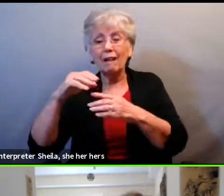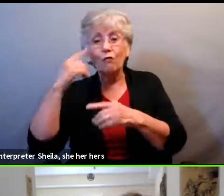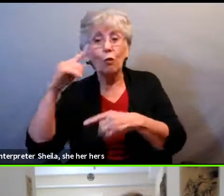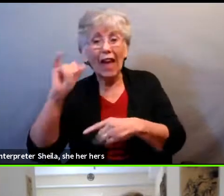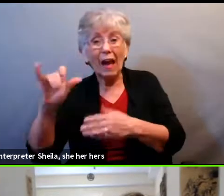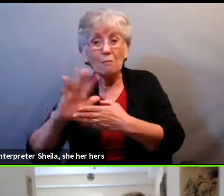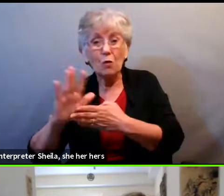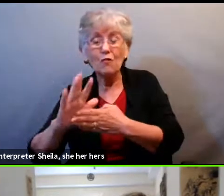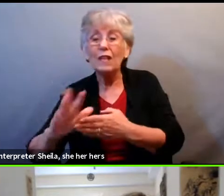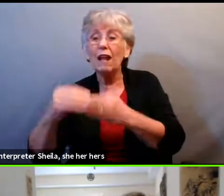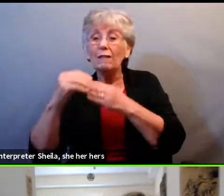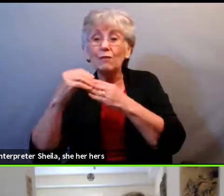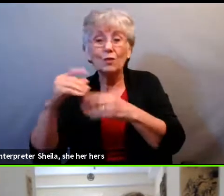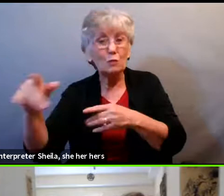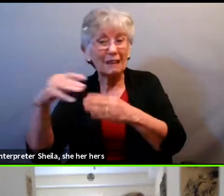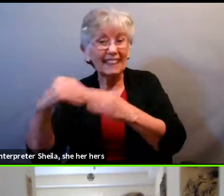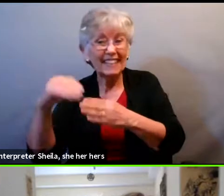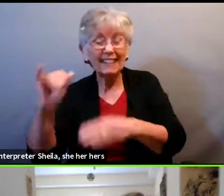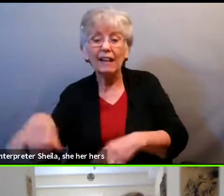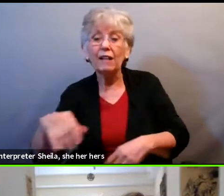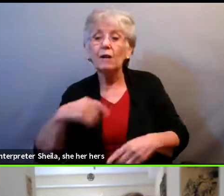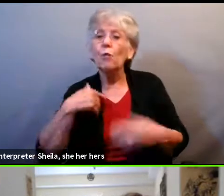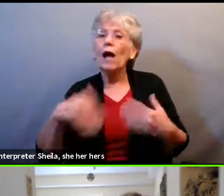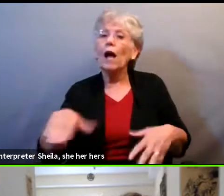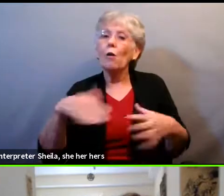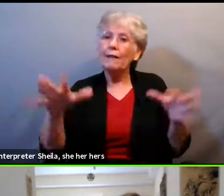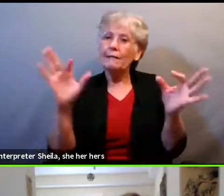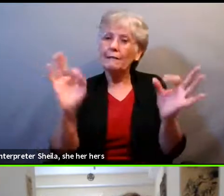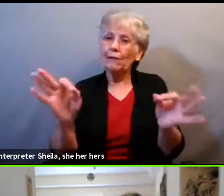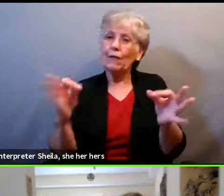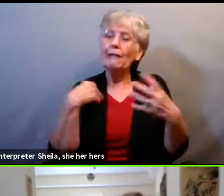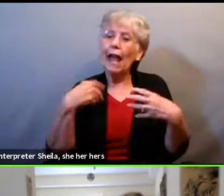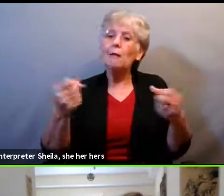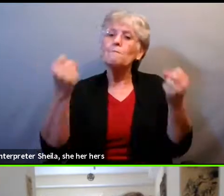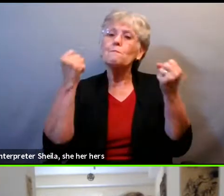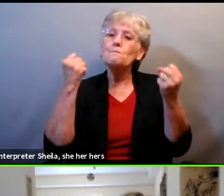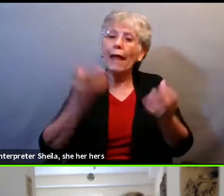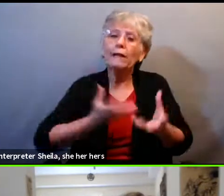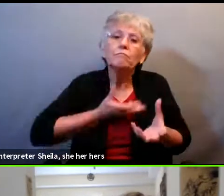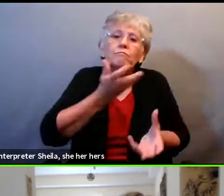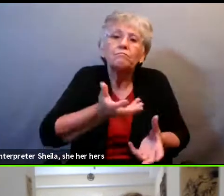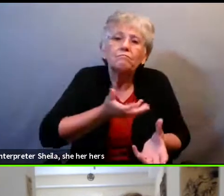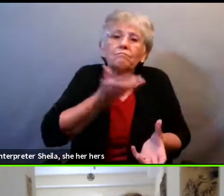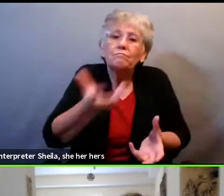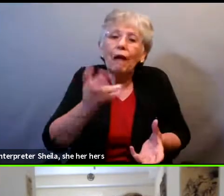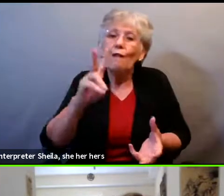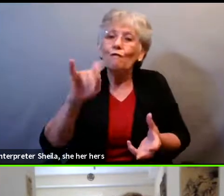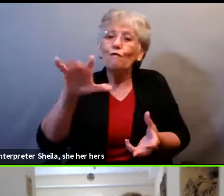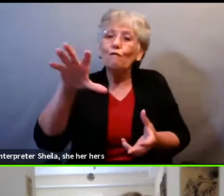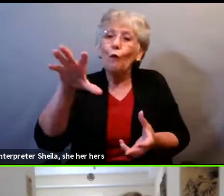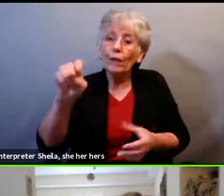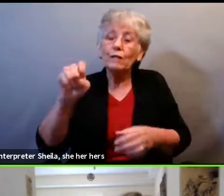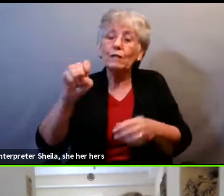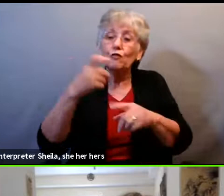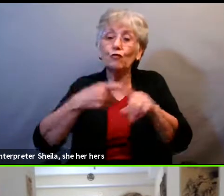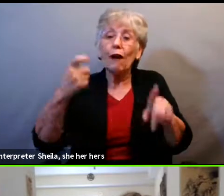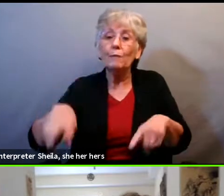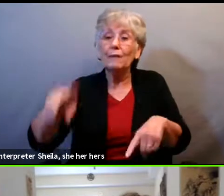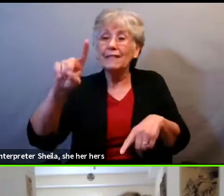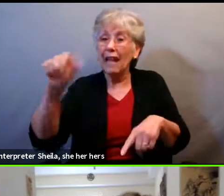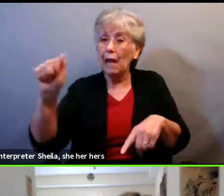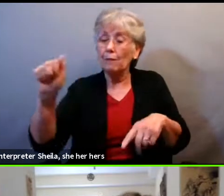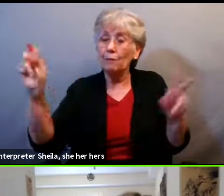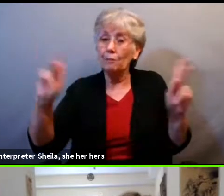definitely has brought the voices of disabled individuals with a much broader